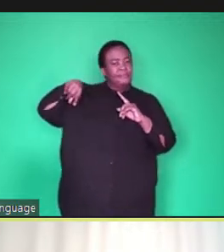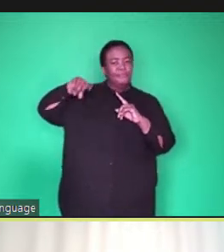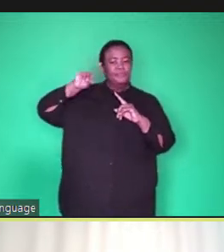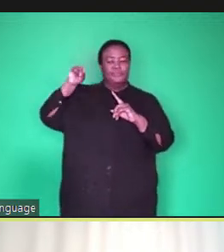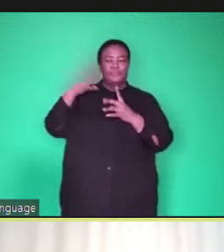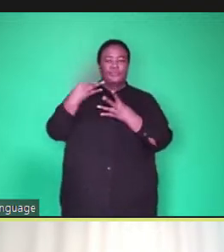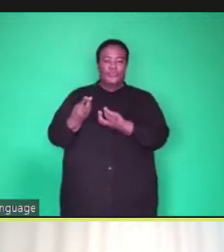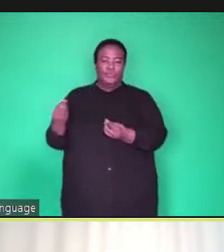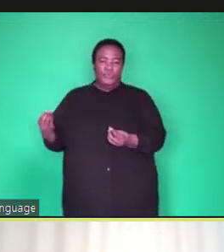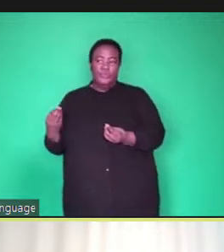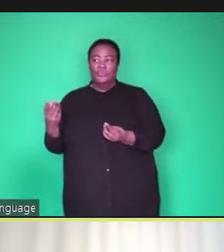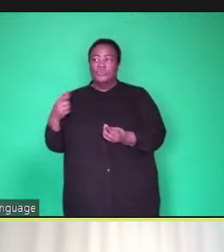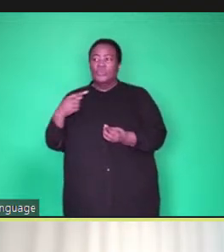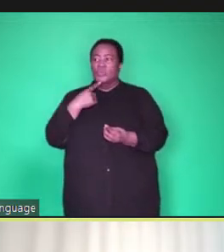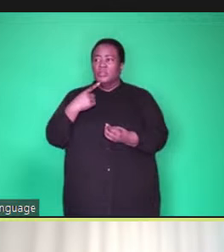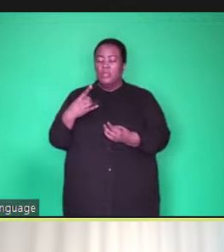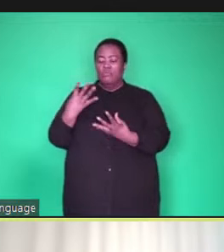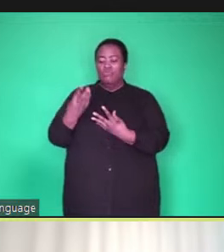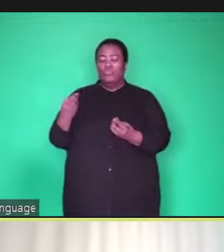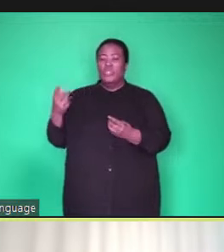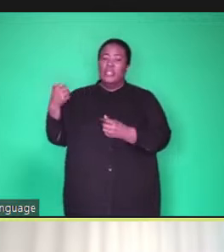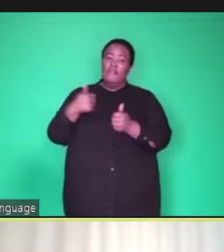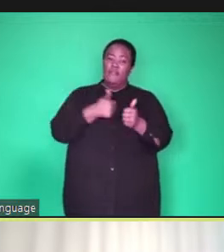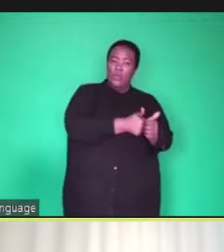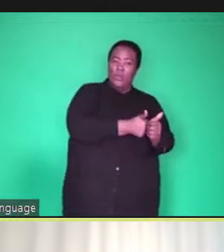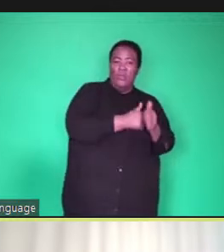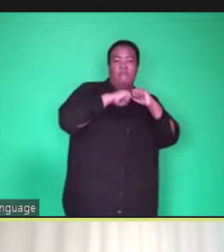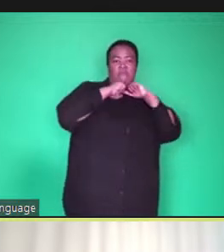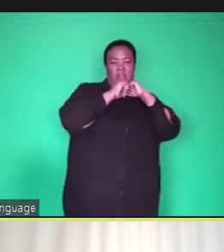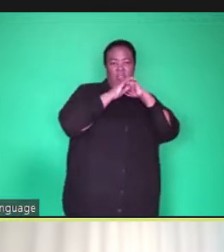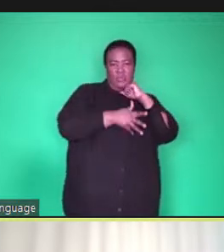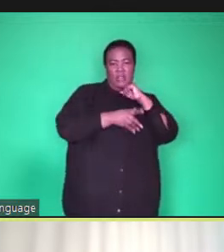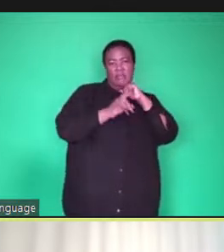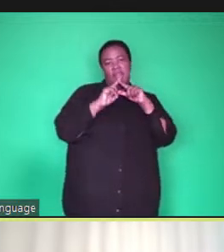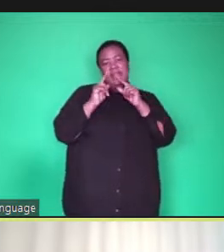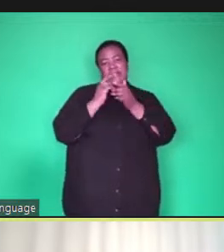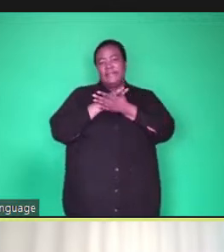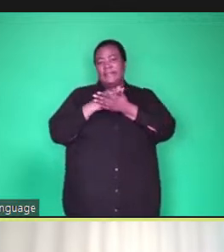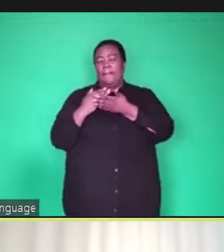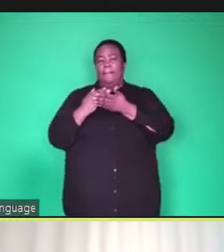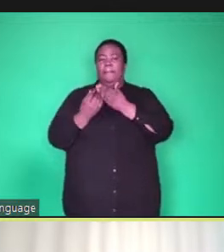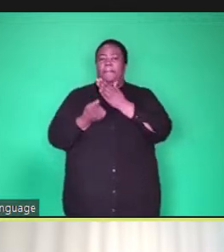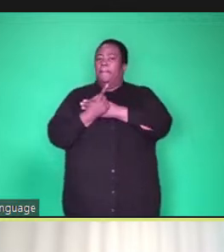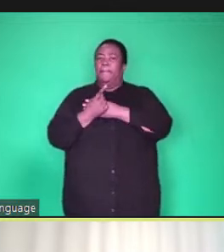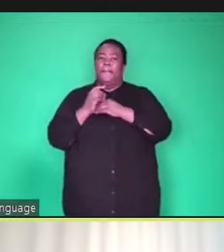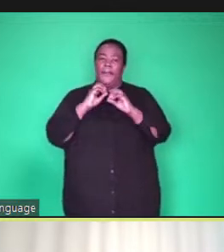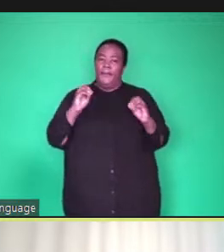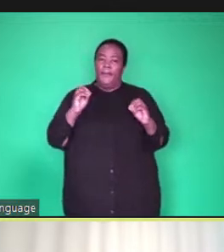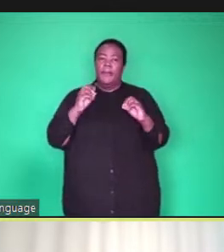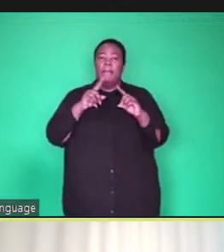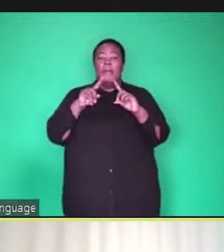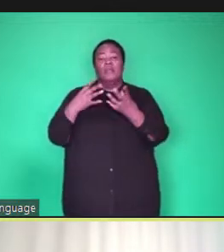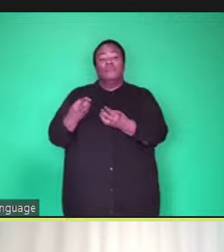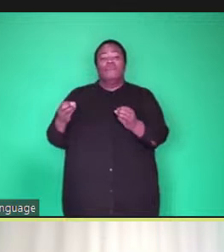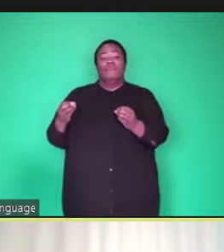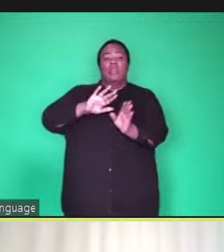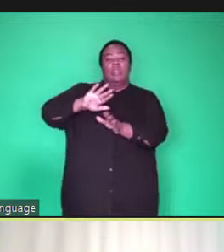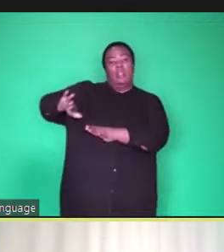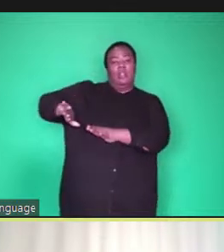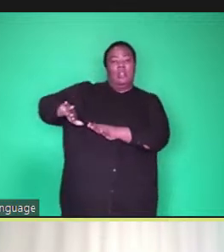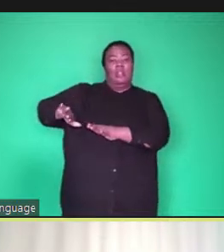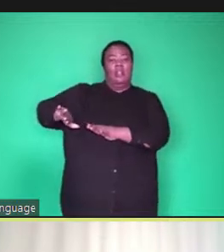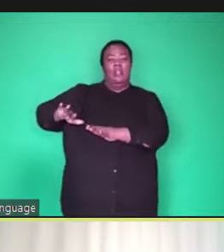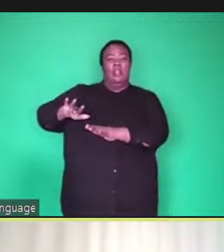the impression that children could be assumed to just follow their parents, although there's also been some emerging literature on children left behind. And the